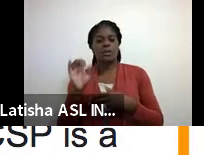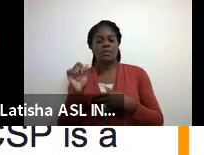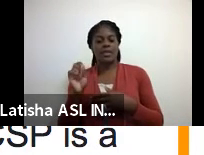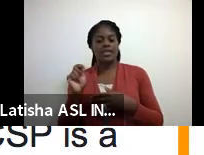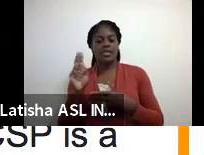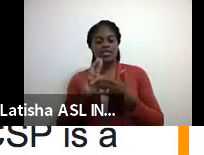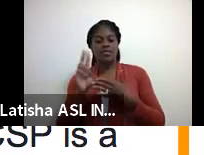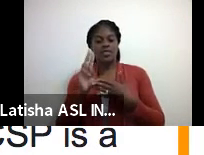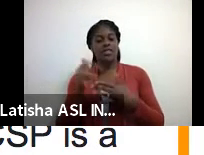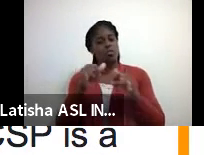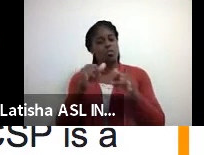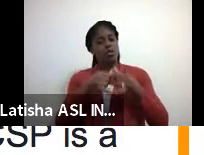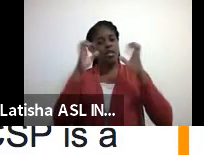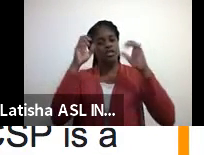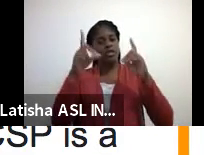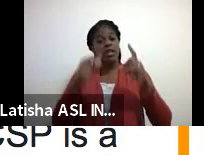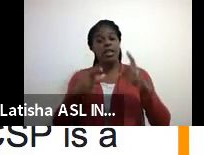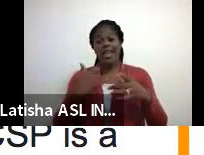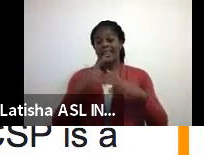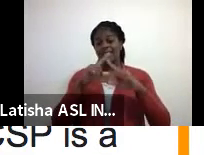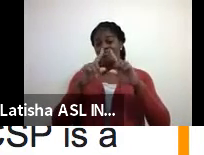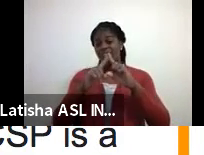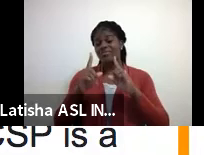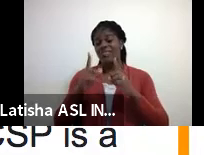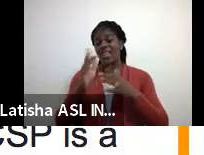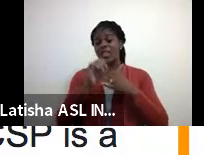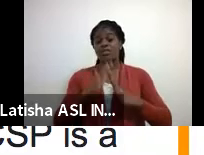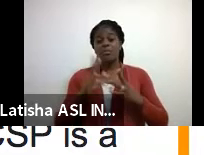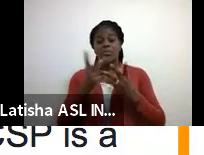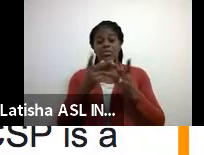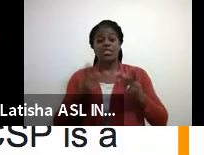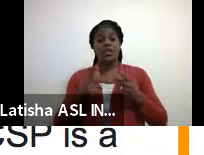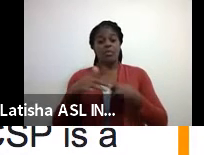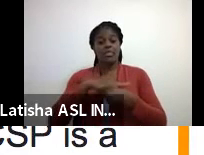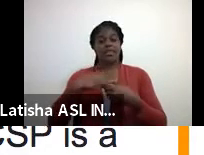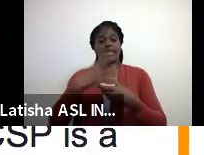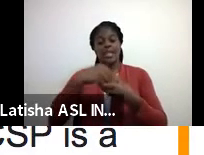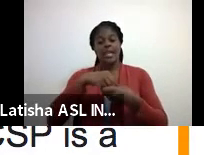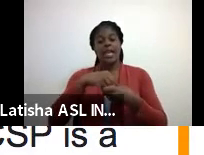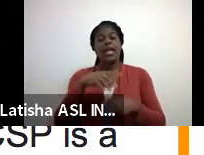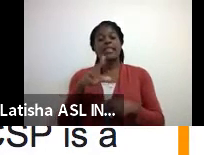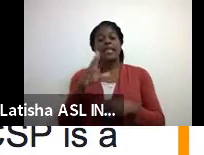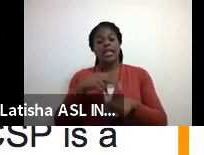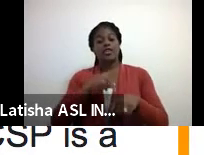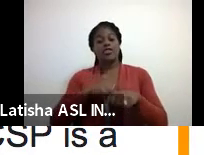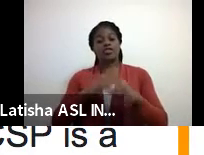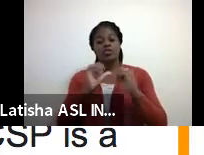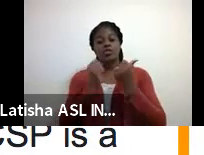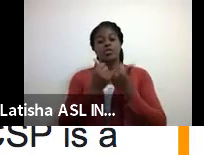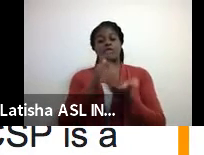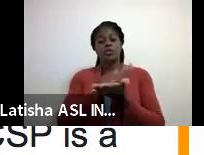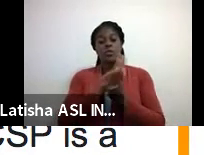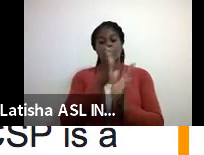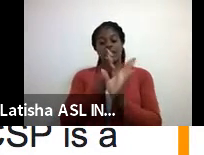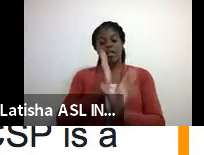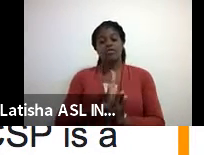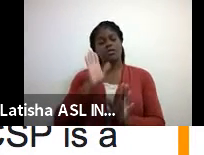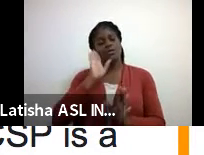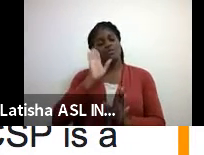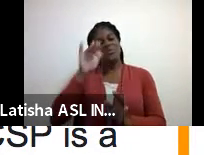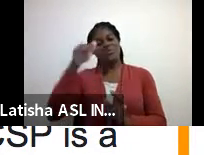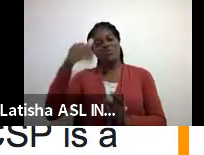Barrett holds various leadership positions within the National Association of School Psychologists. So welcome,